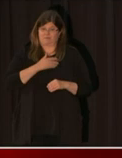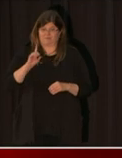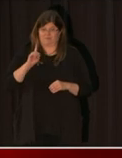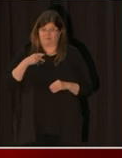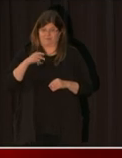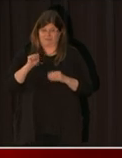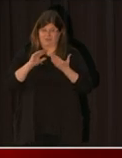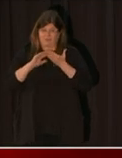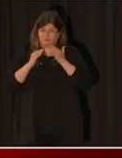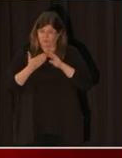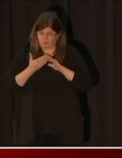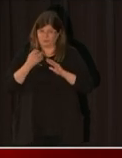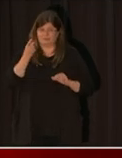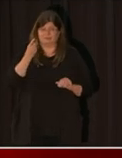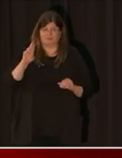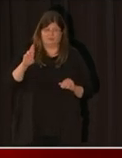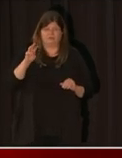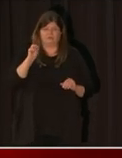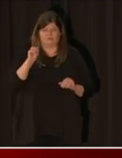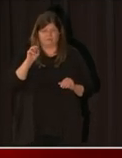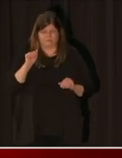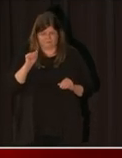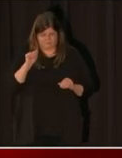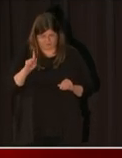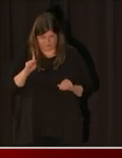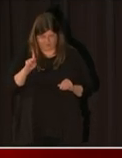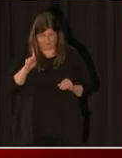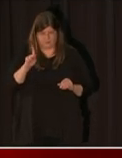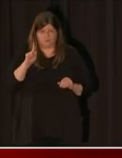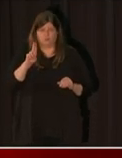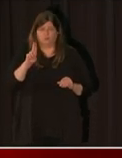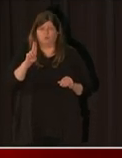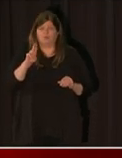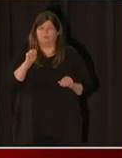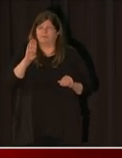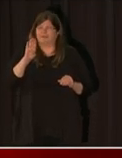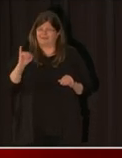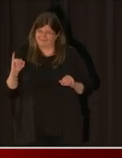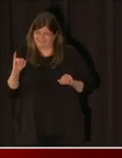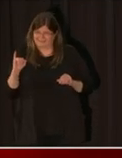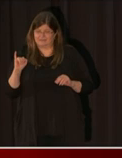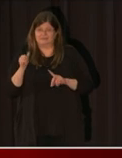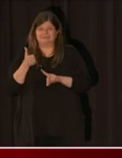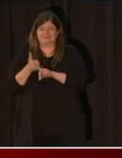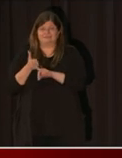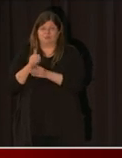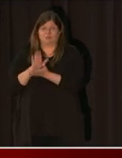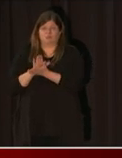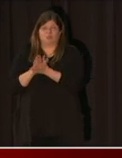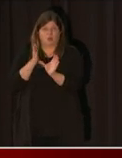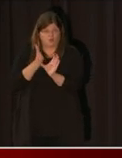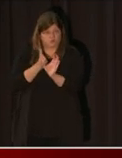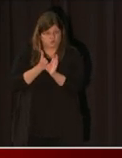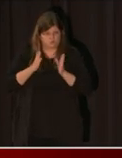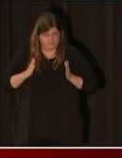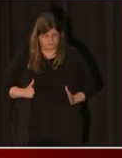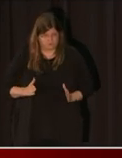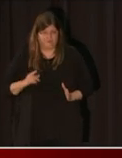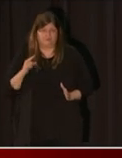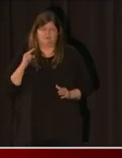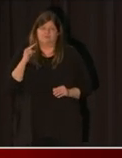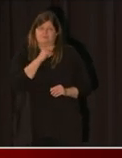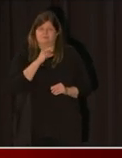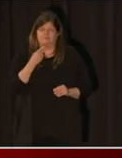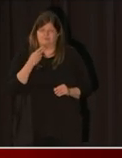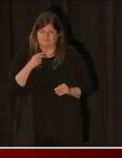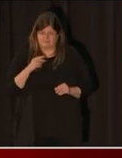was the school psychologist at Houston Elementary School, passed away due to COVID-19. He will be missed dearly by his